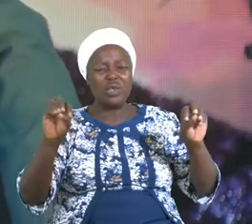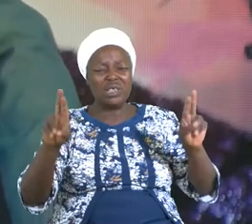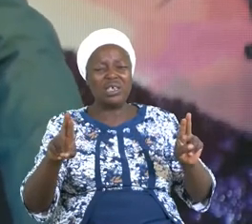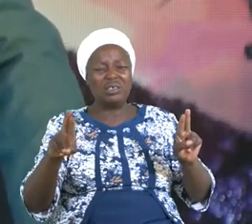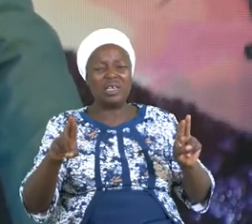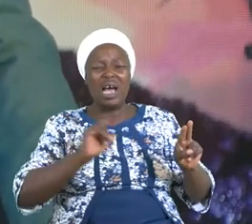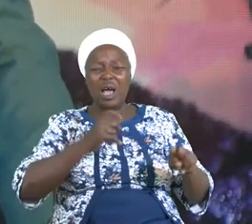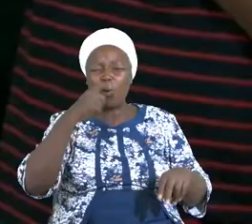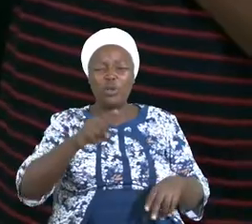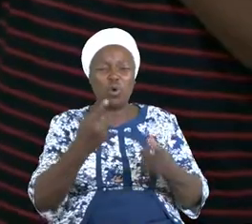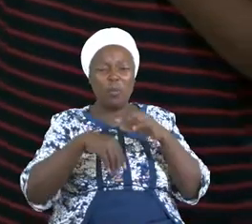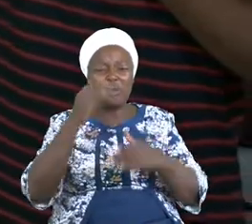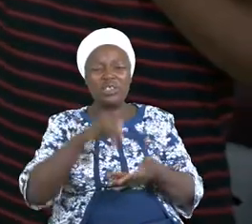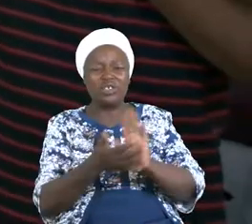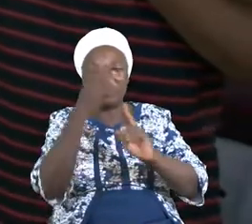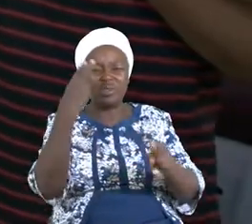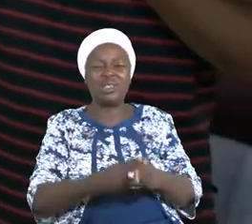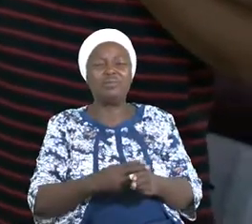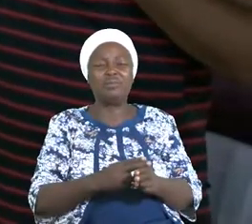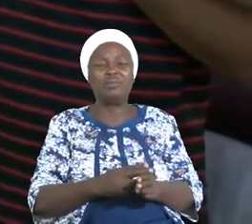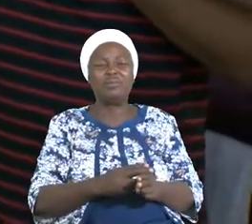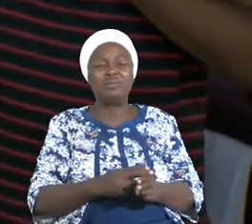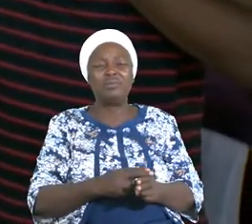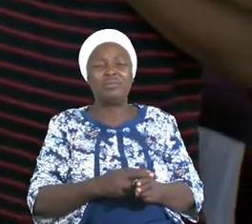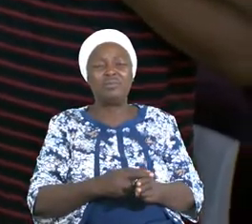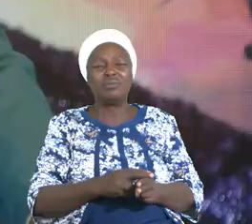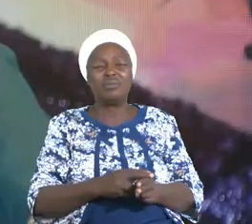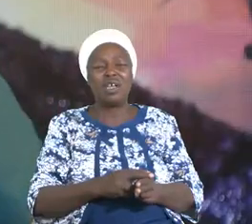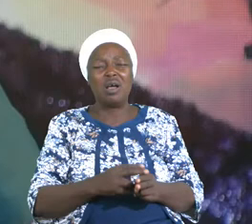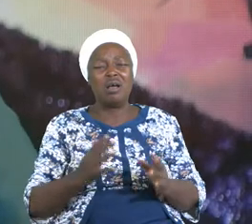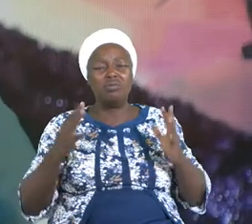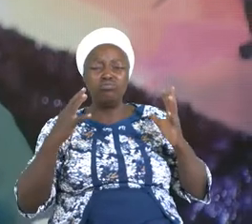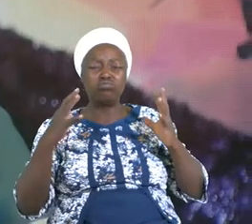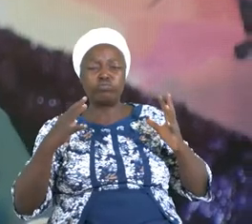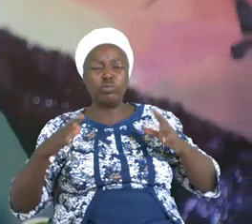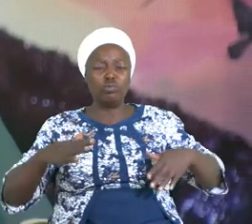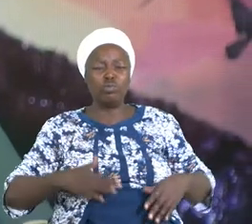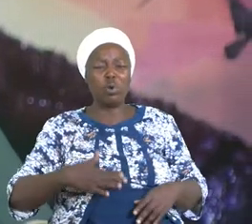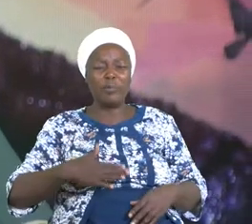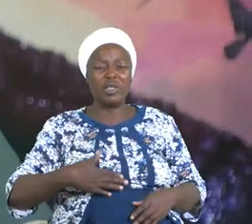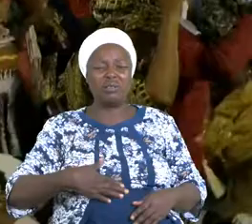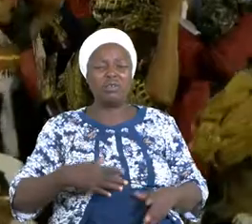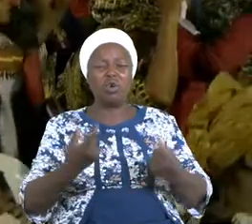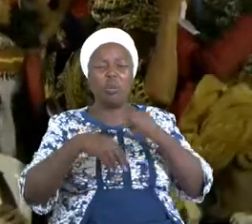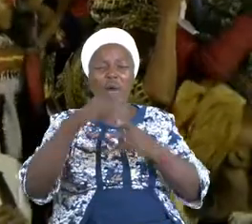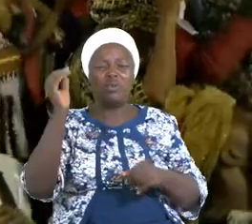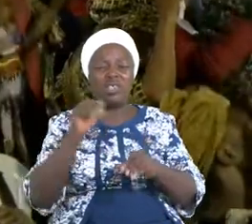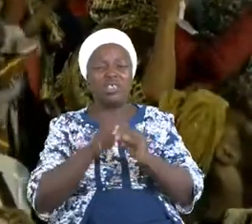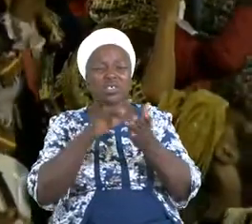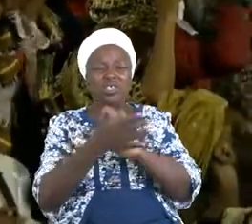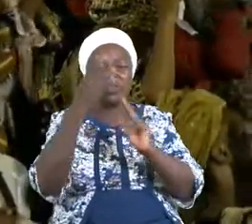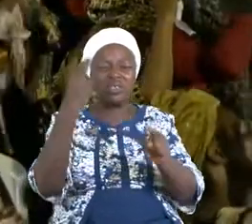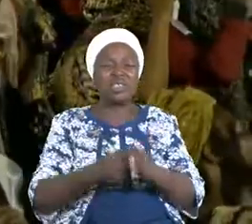come out in Jesus' name. Yeah. Swollen tummy, come out in Jesus'